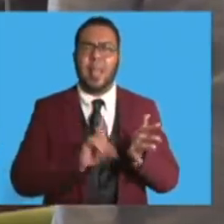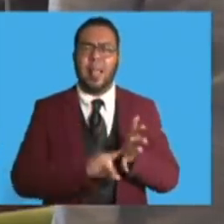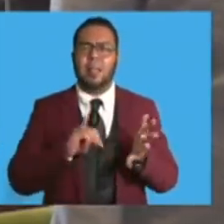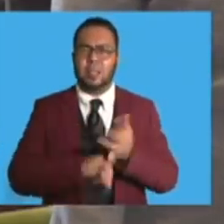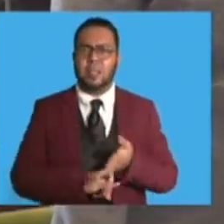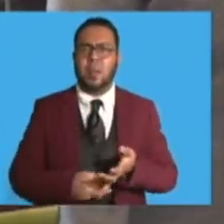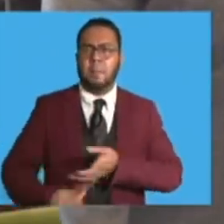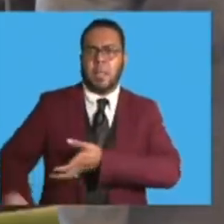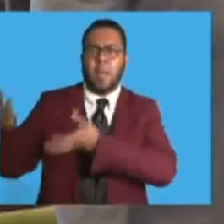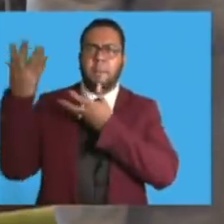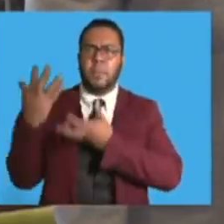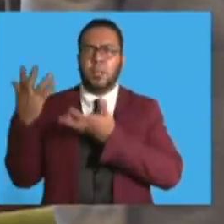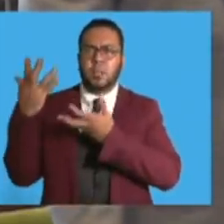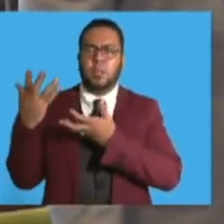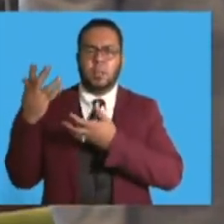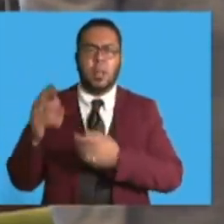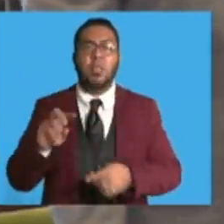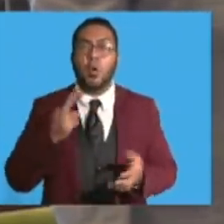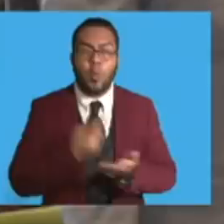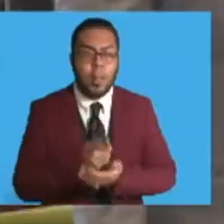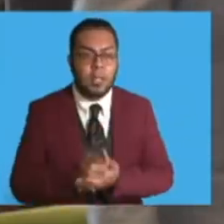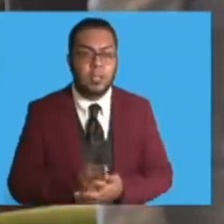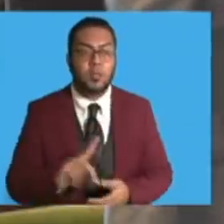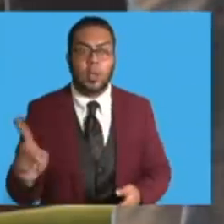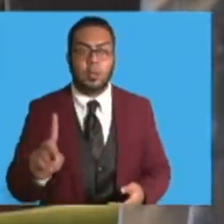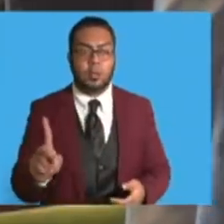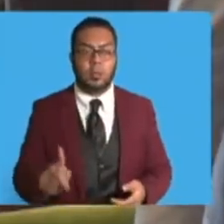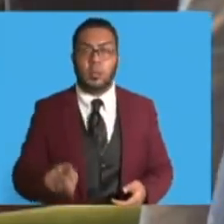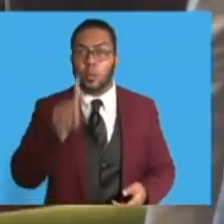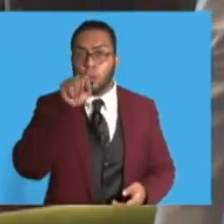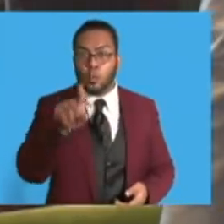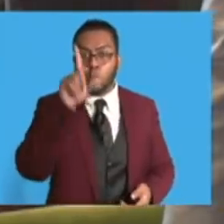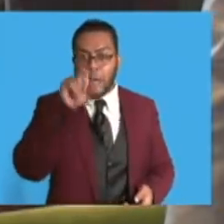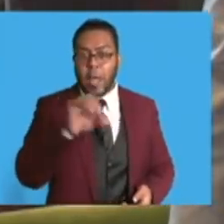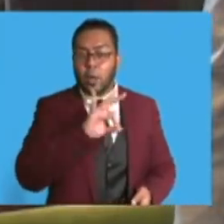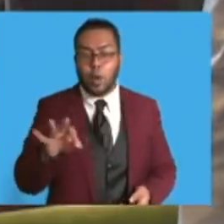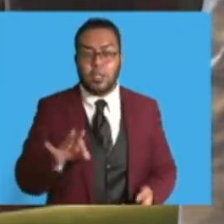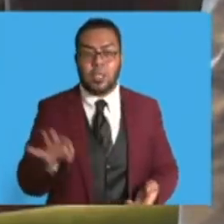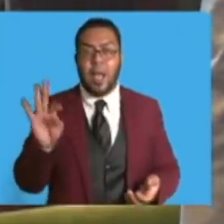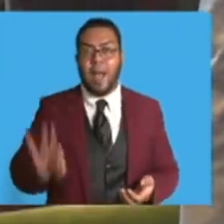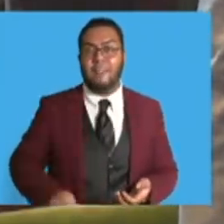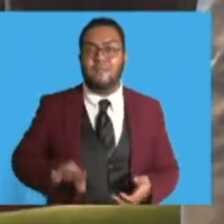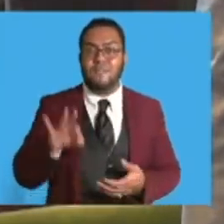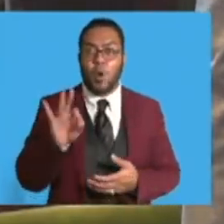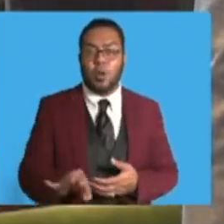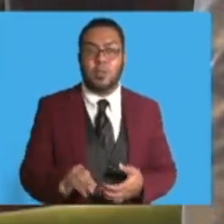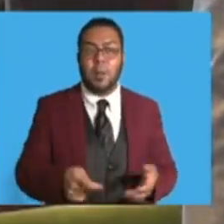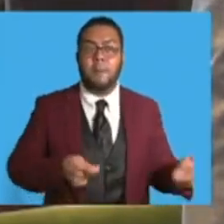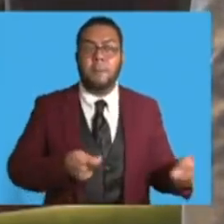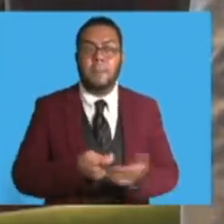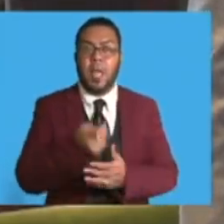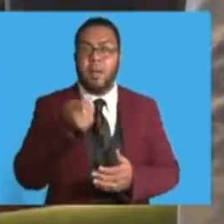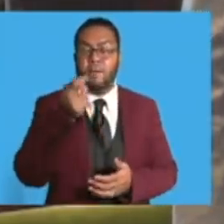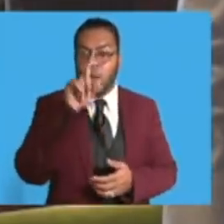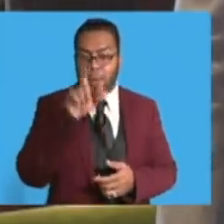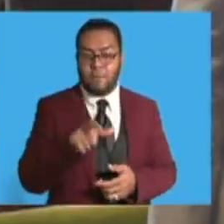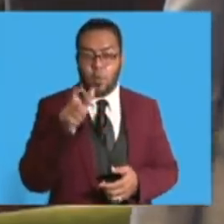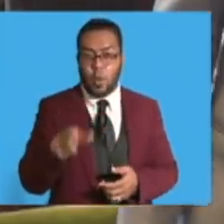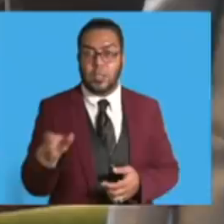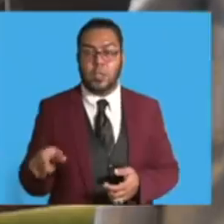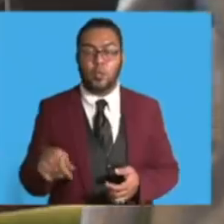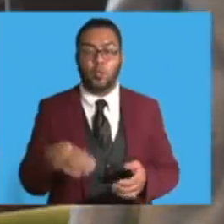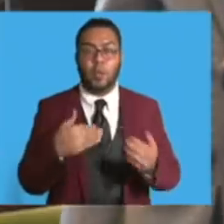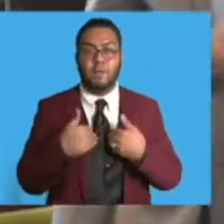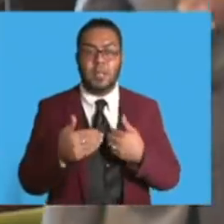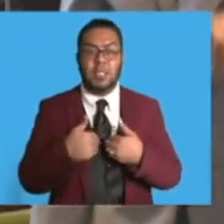Madam Speaker, the reality is this. You cannot afford to pay for everybody's university fees. Today we